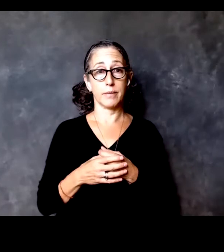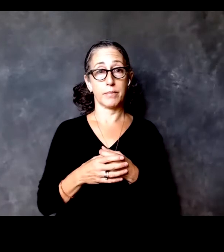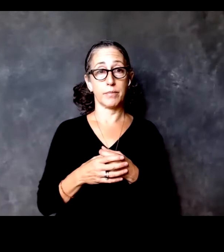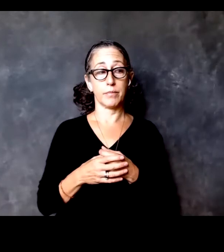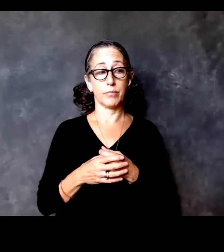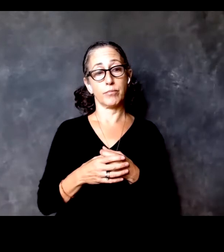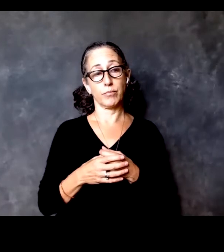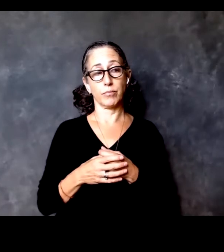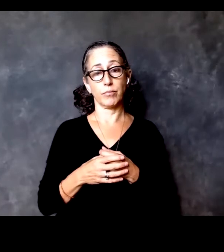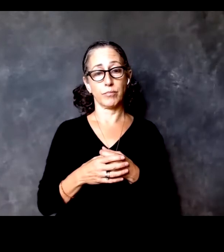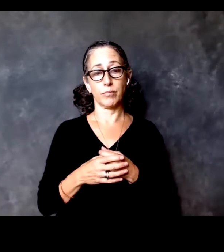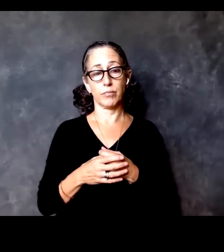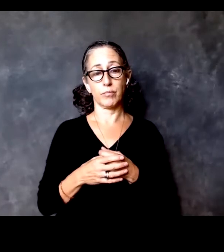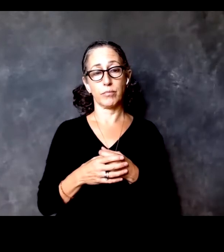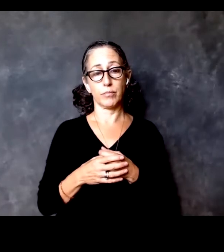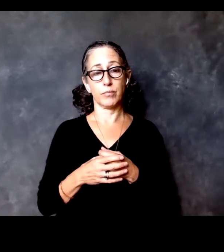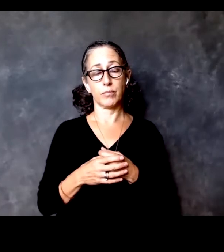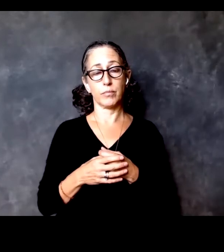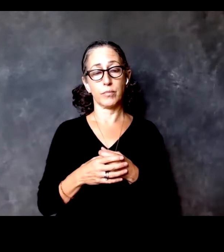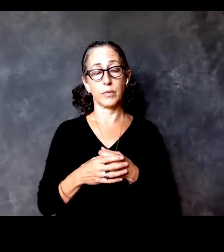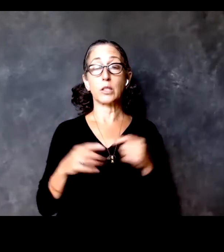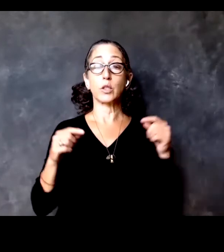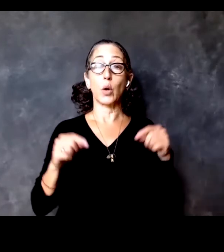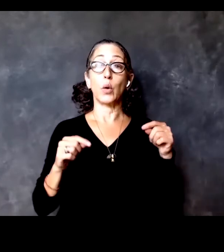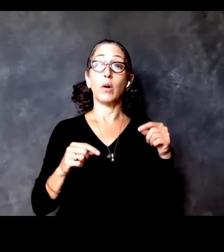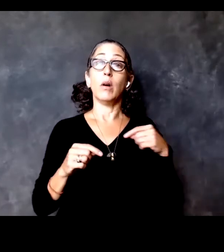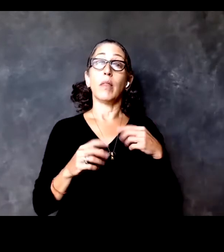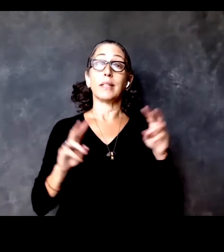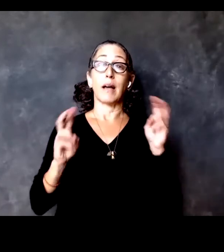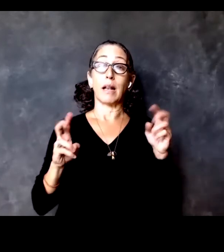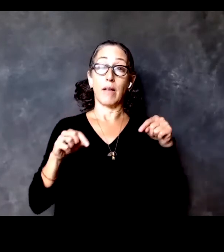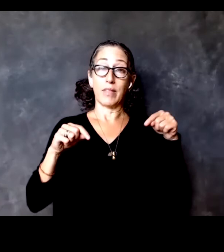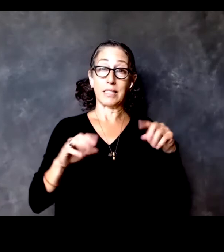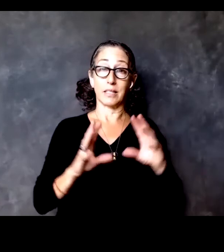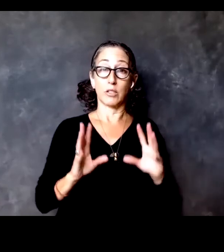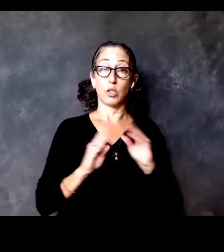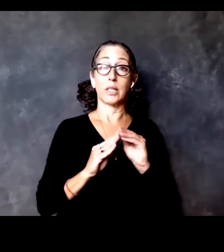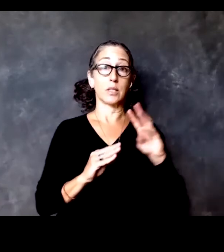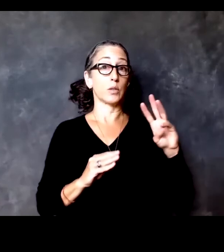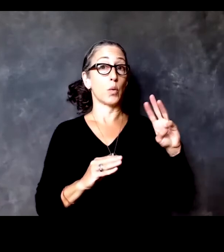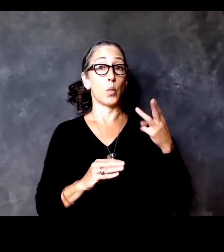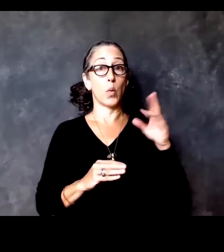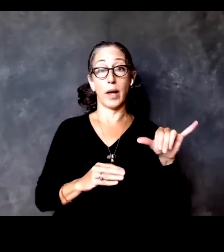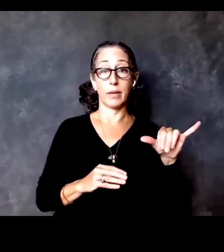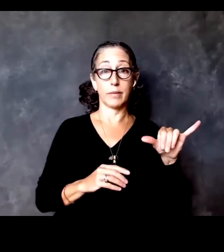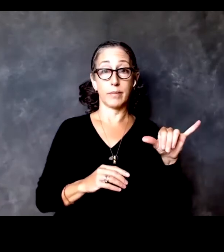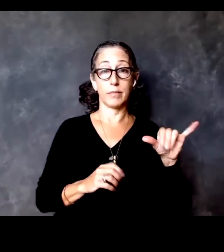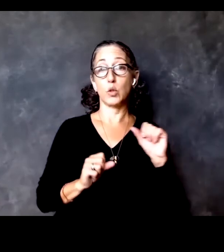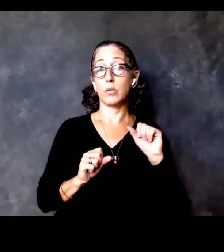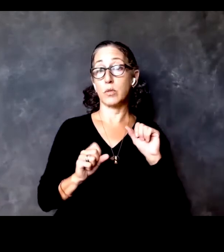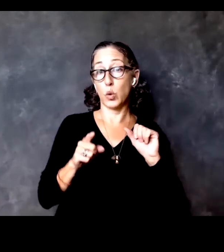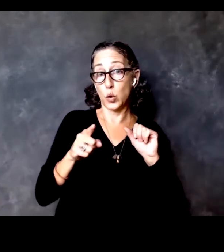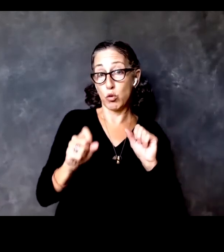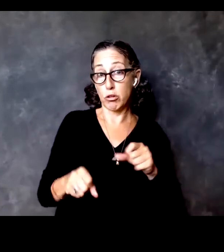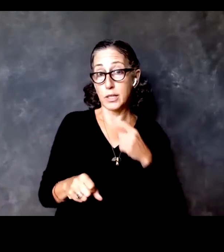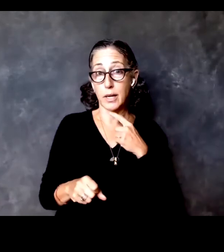of this title of the session was why, you might say that, well, this is not really for me. You know, I don't see